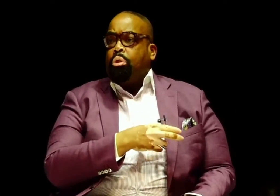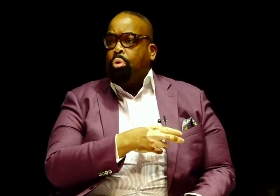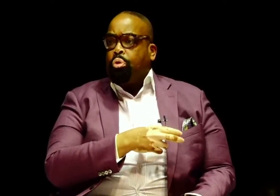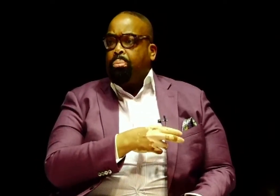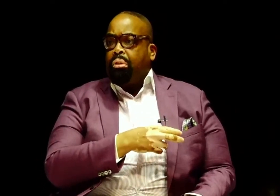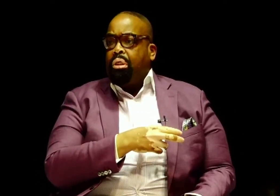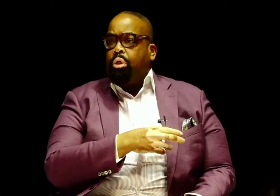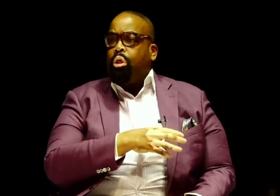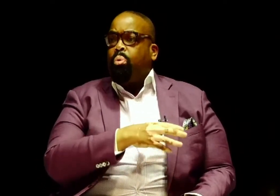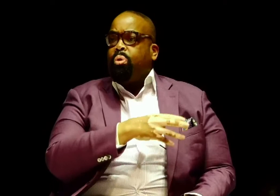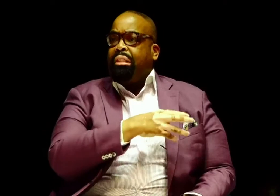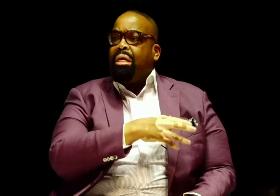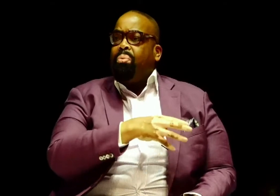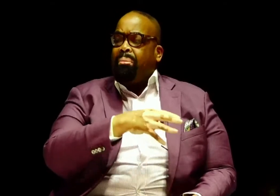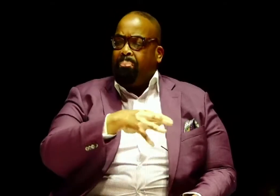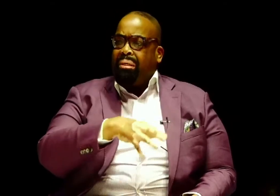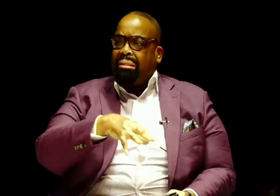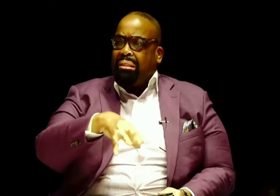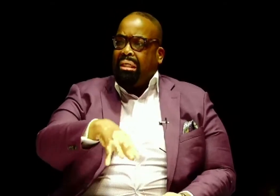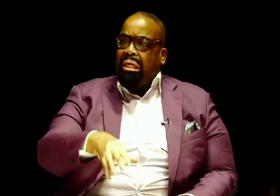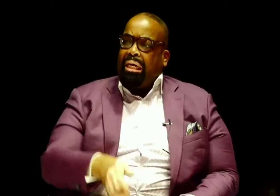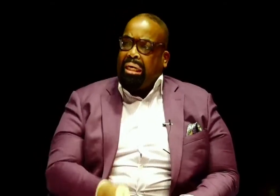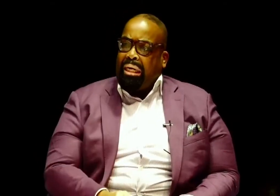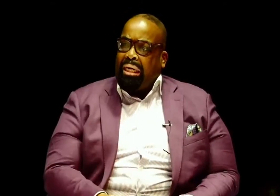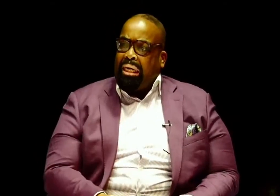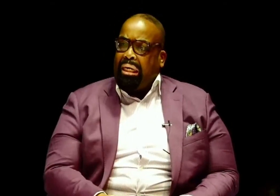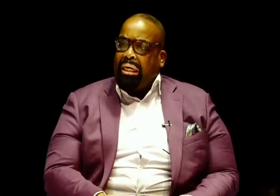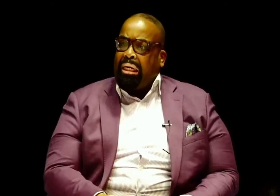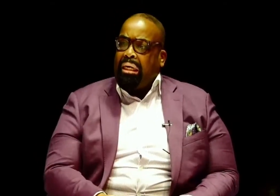in the doldrums, so that we'll stay with the present